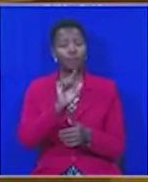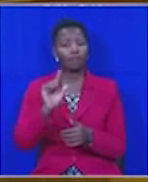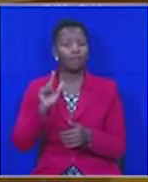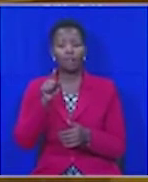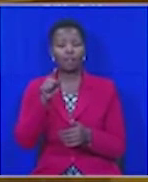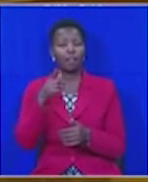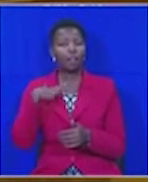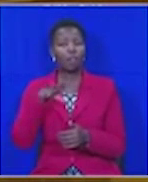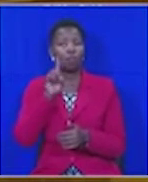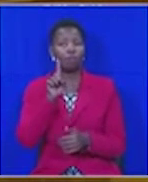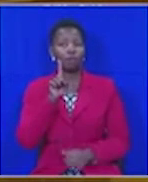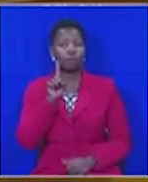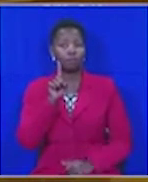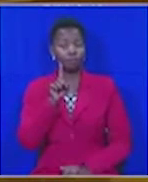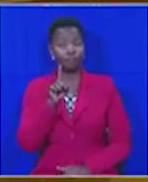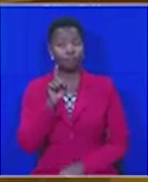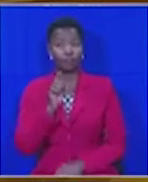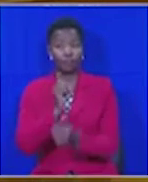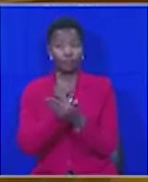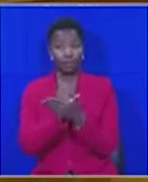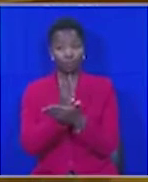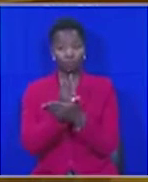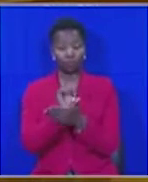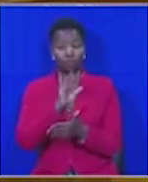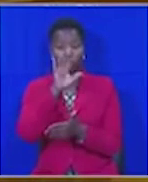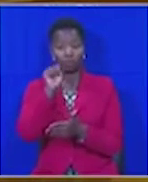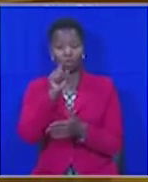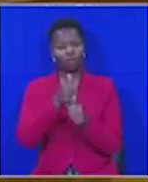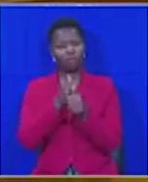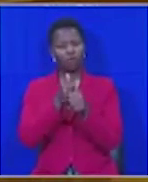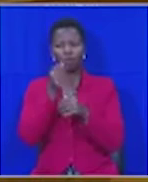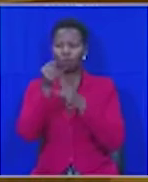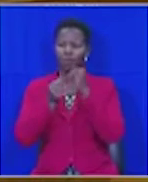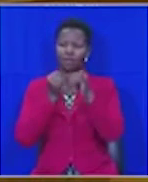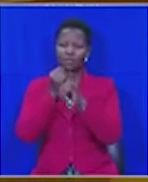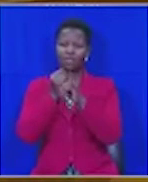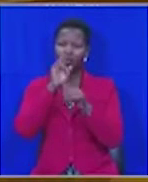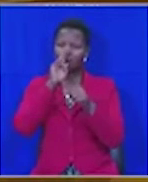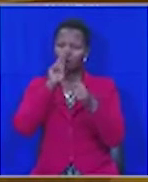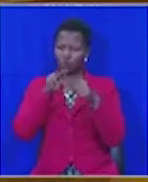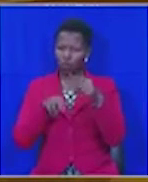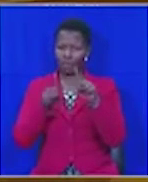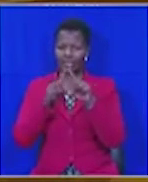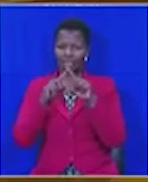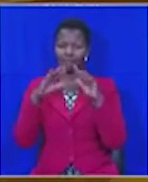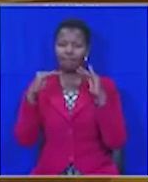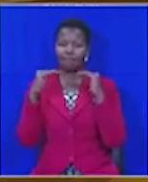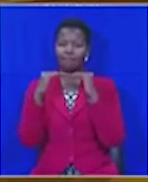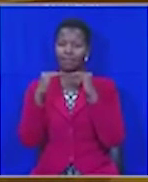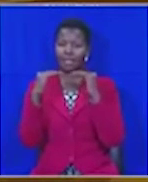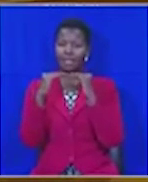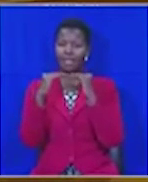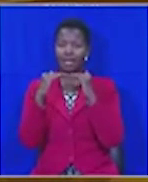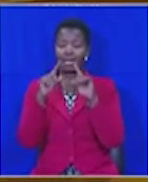is compliant with international requirements and standards, and that we are fully aligned to the regulatory framework